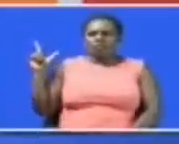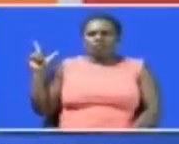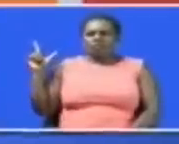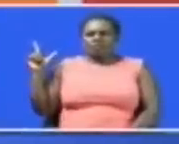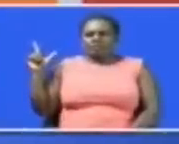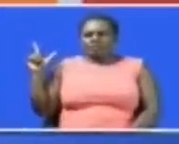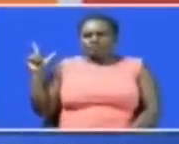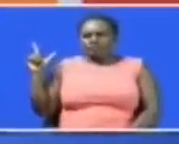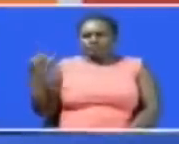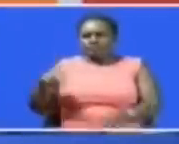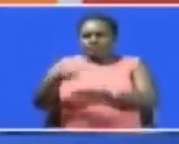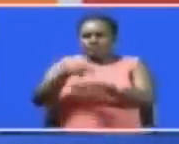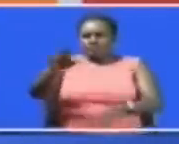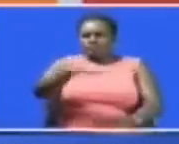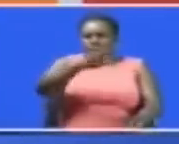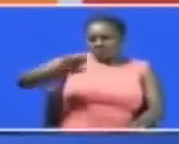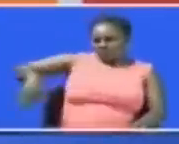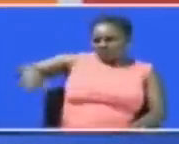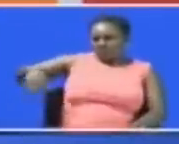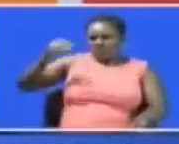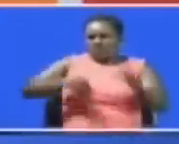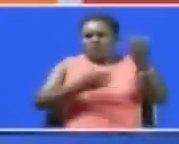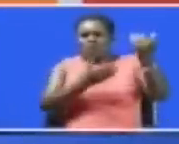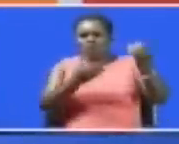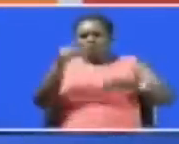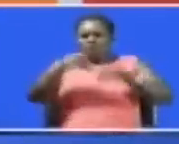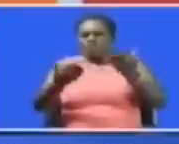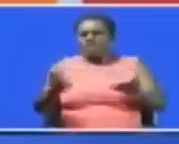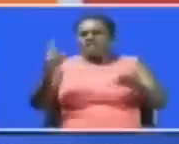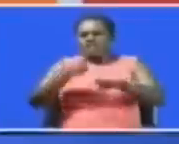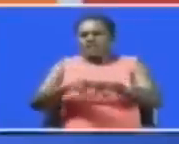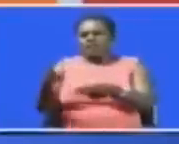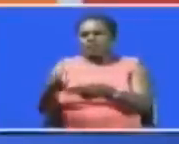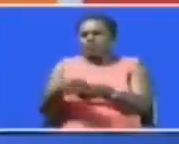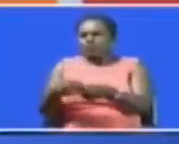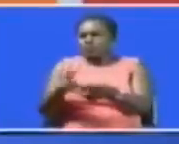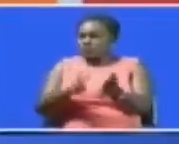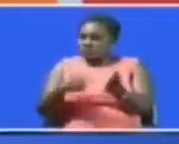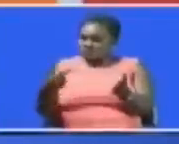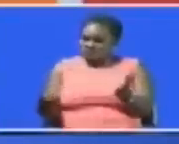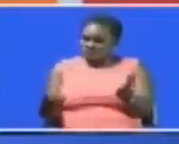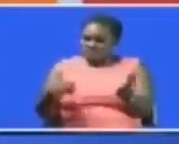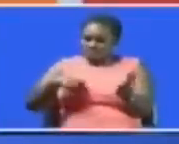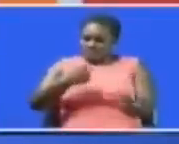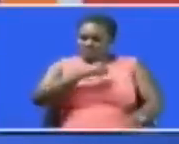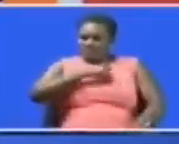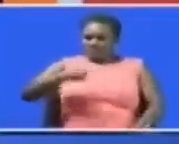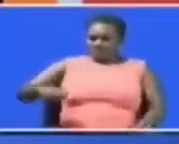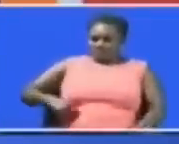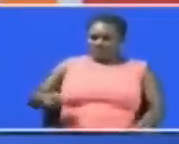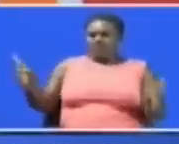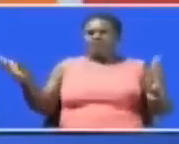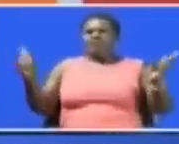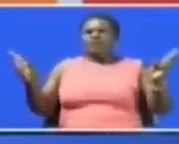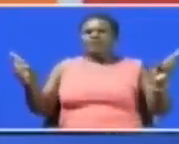are coming to the House. National Assembly delayed their vote. We hope they will vote anytime soon. If it fails, we in the Senate